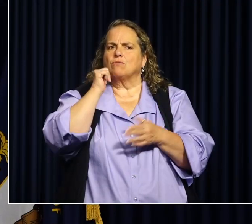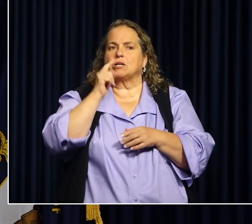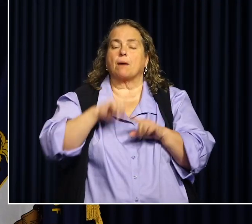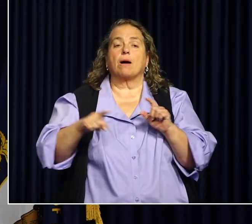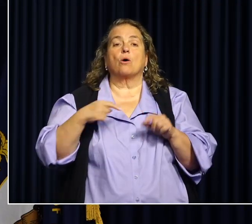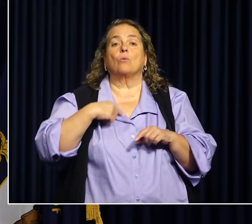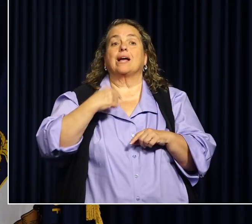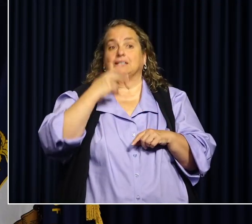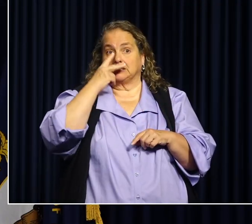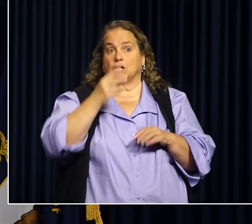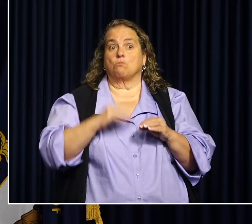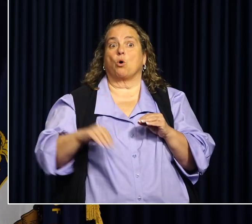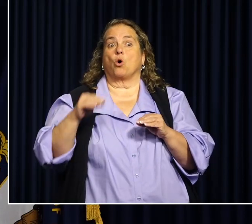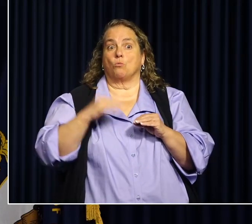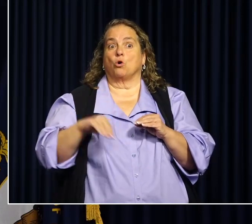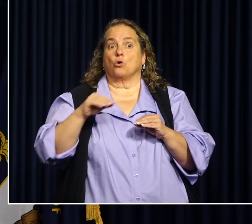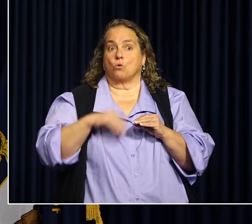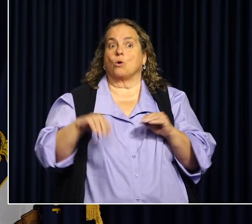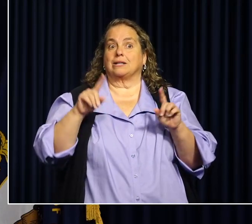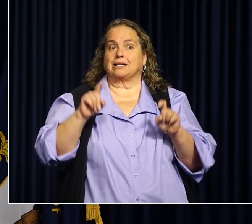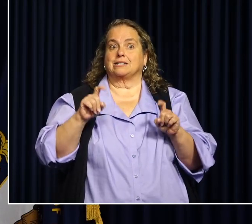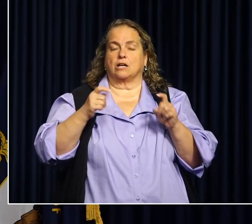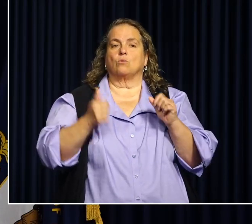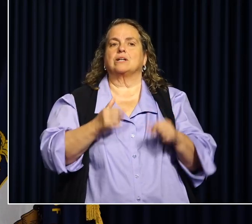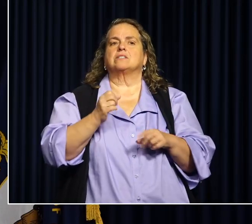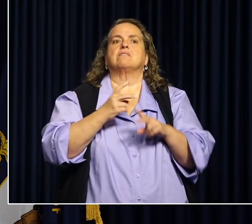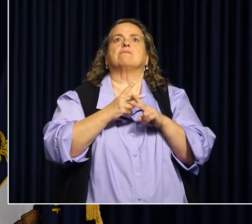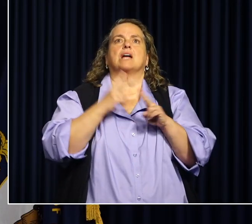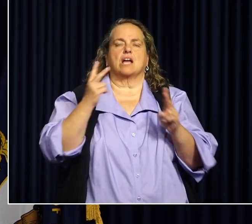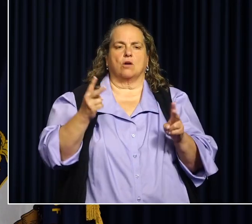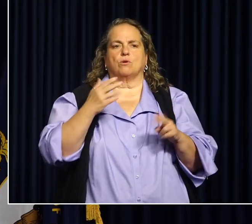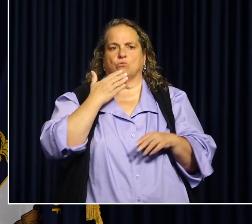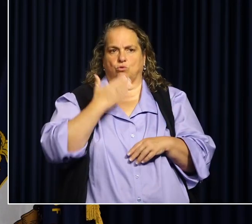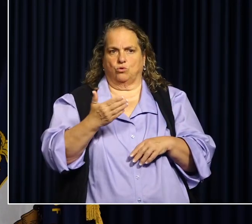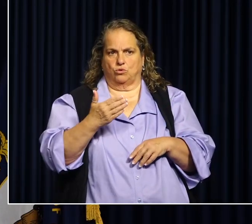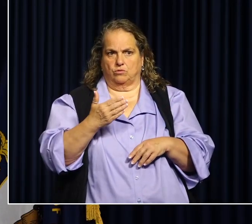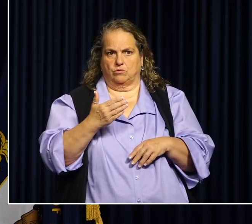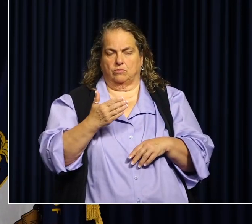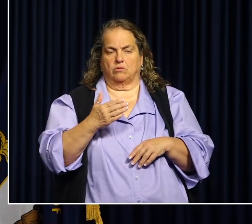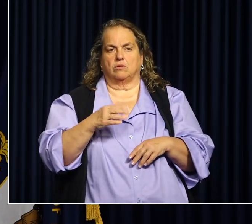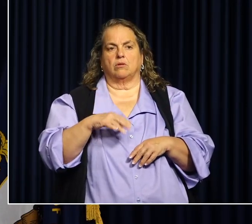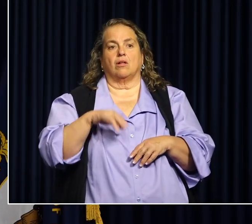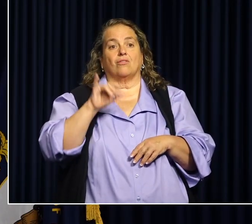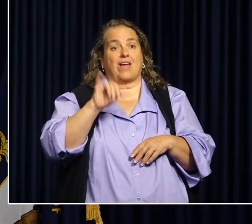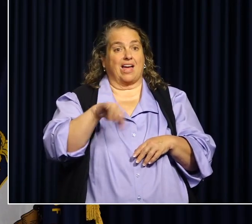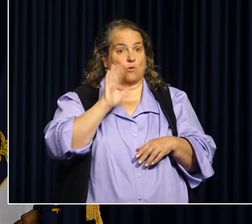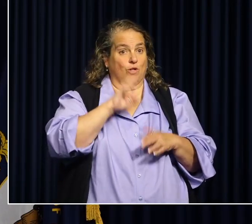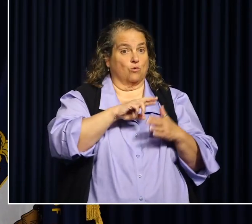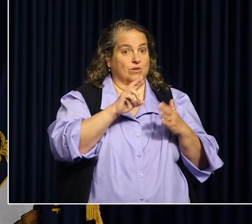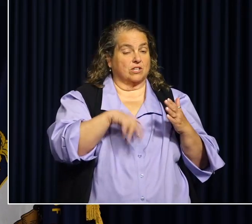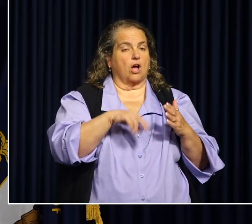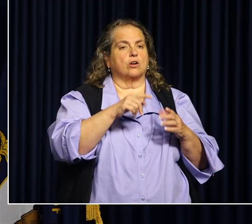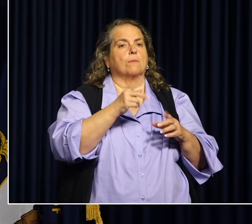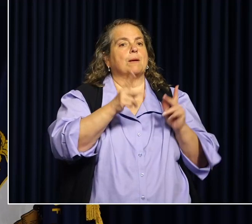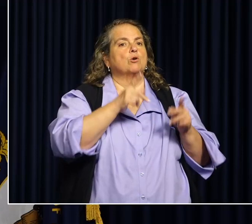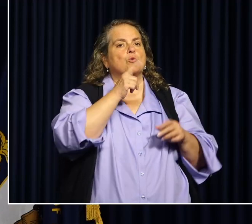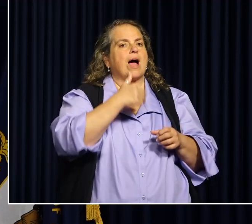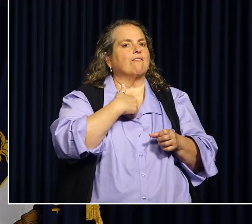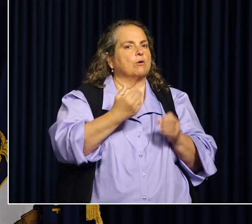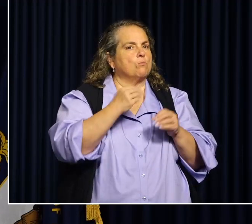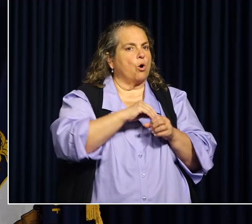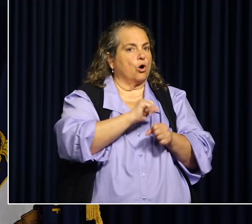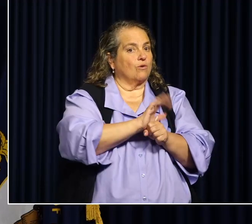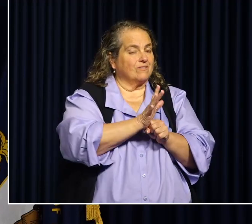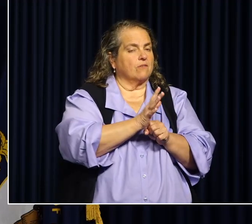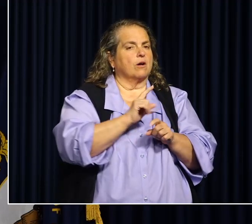seeing more and more testing, which is really positive. Now, that will result in some more positives, but a lower